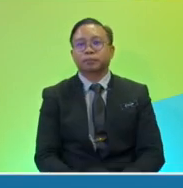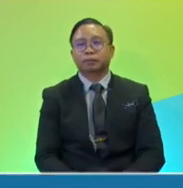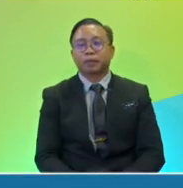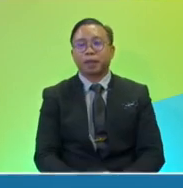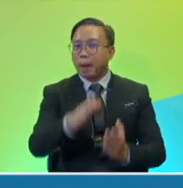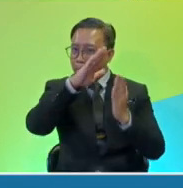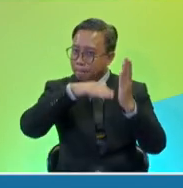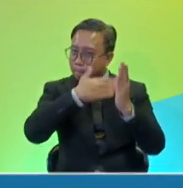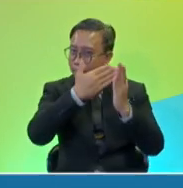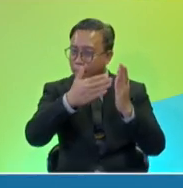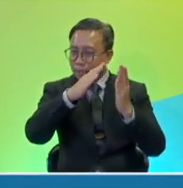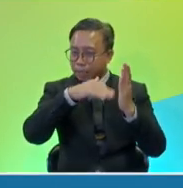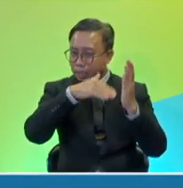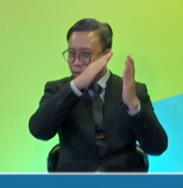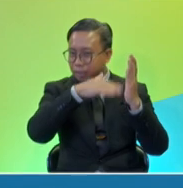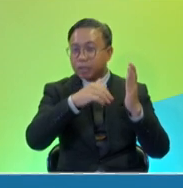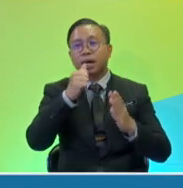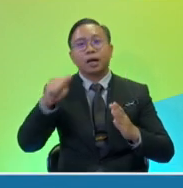Paint a picture.